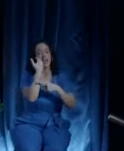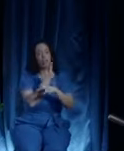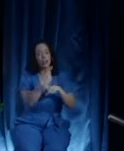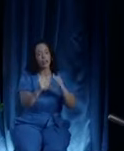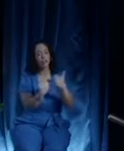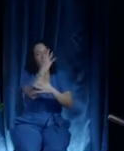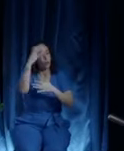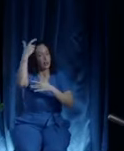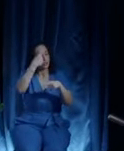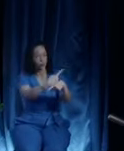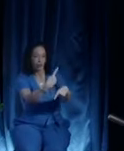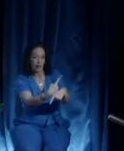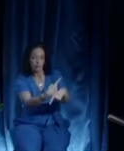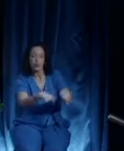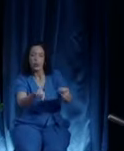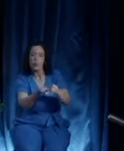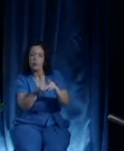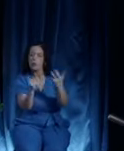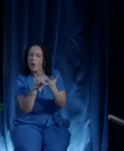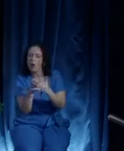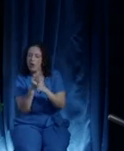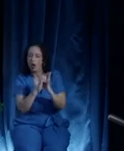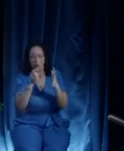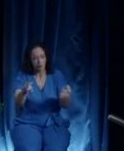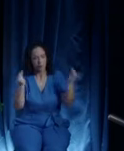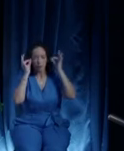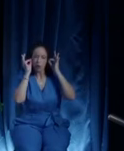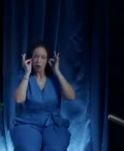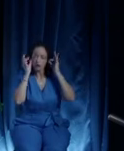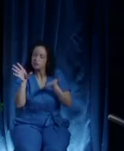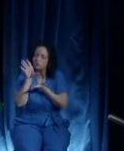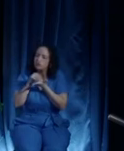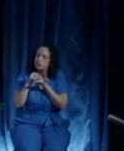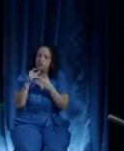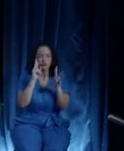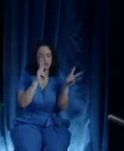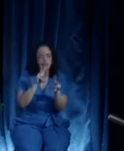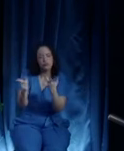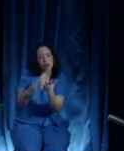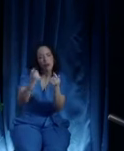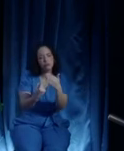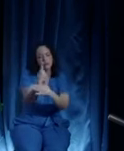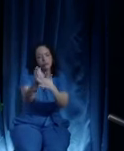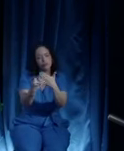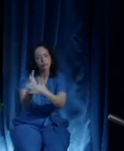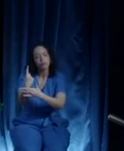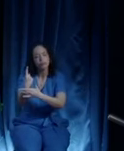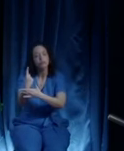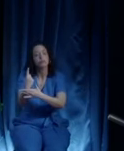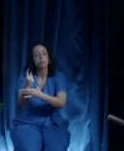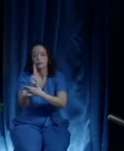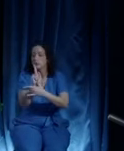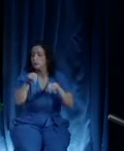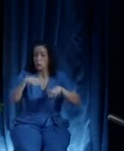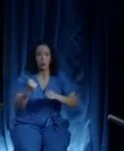do side episodes looking at other aspects of what was going on. And that's what we're doing